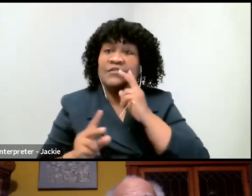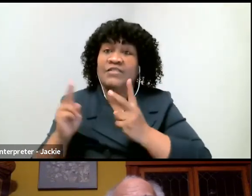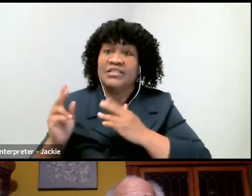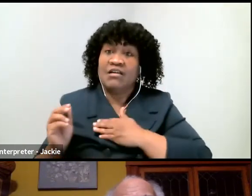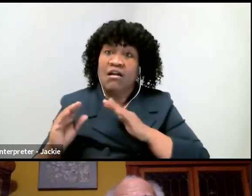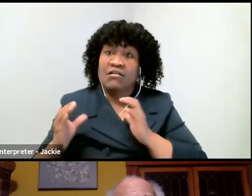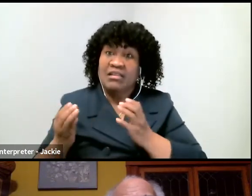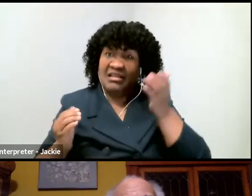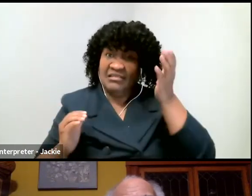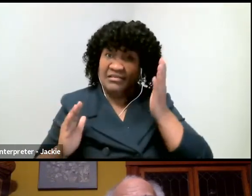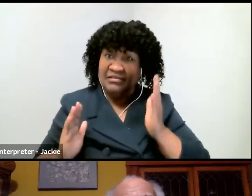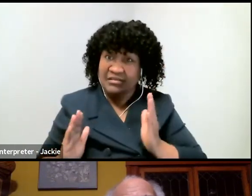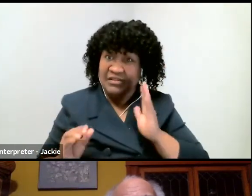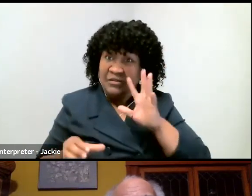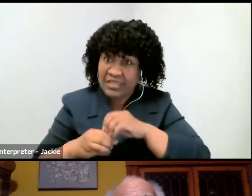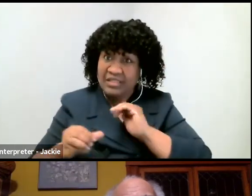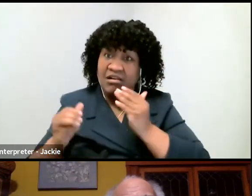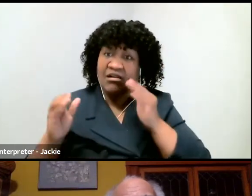class.